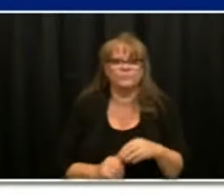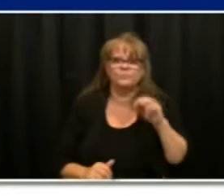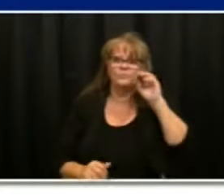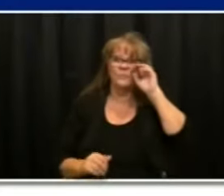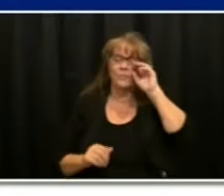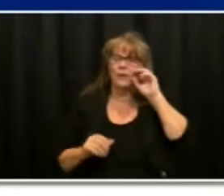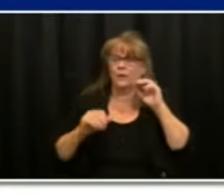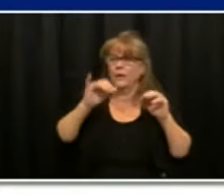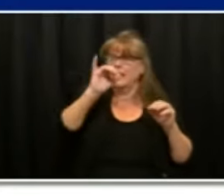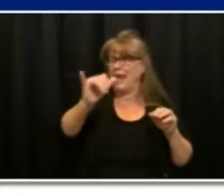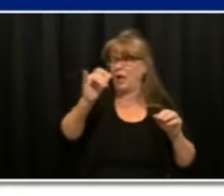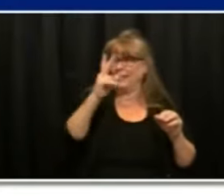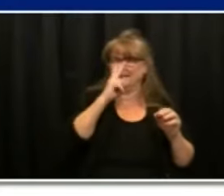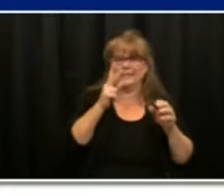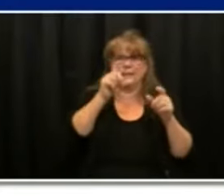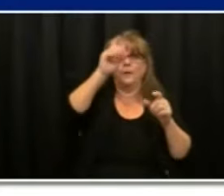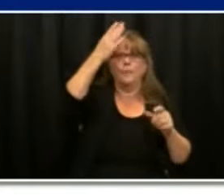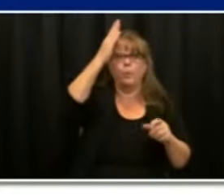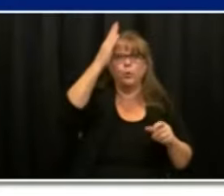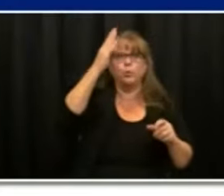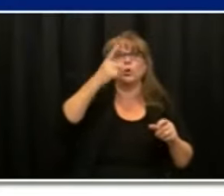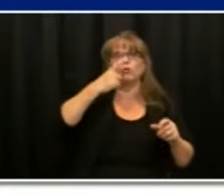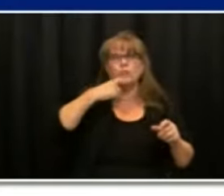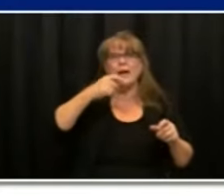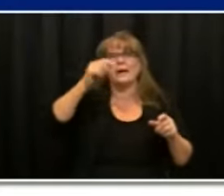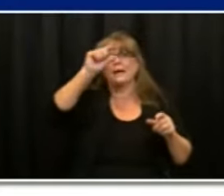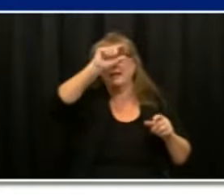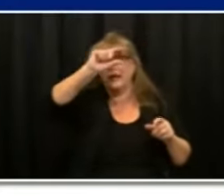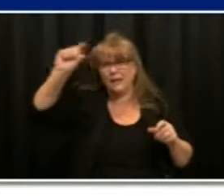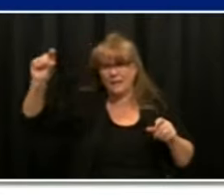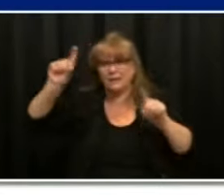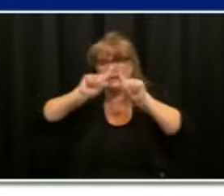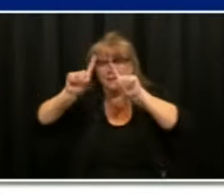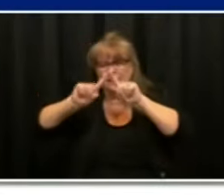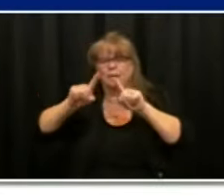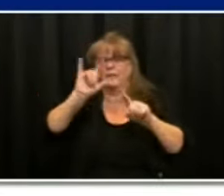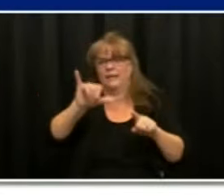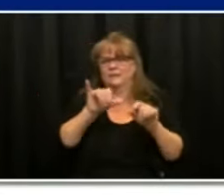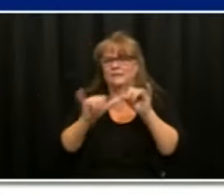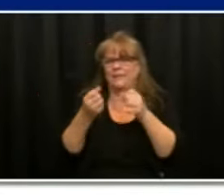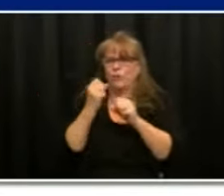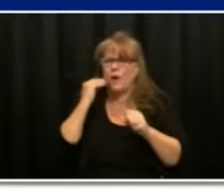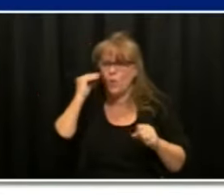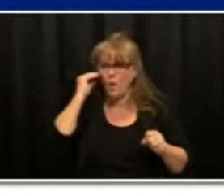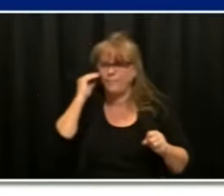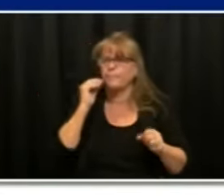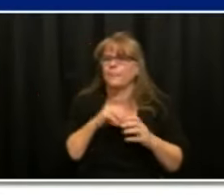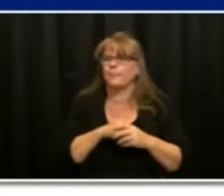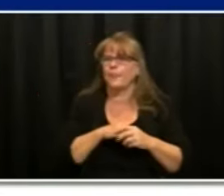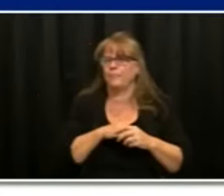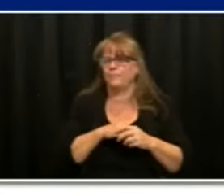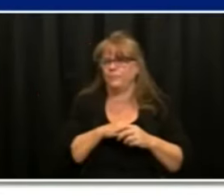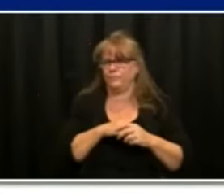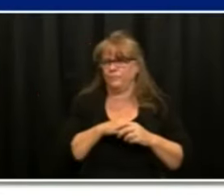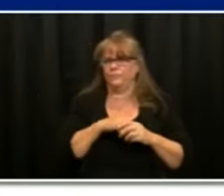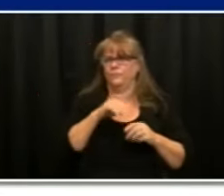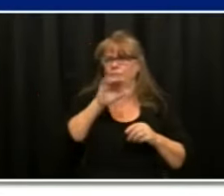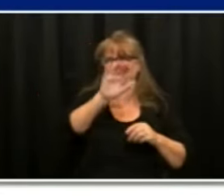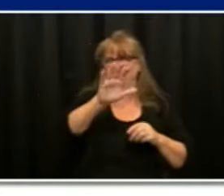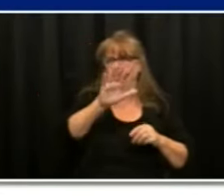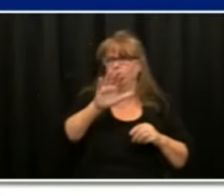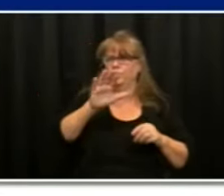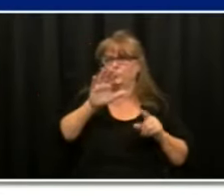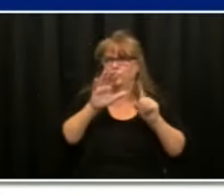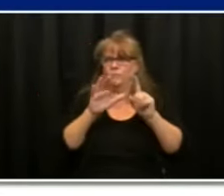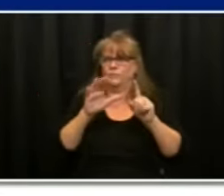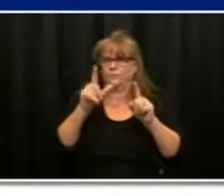low virus levels that aren't quite ready for protect our neighbors. Level 2 is concern, the baseline level for safer at home. And